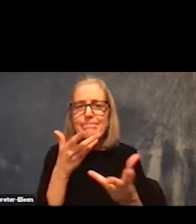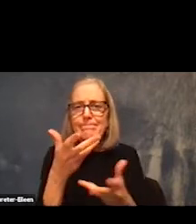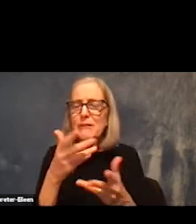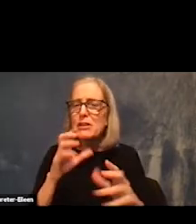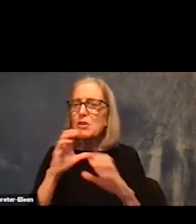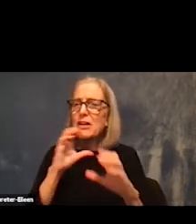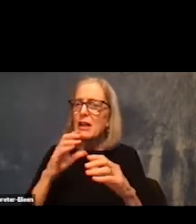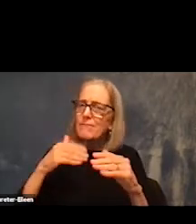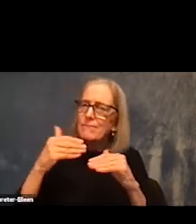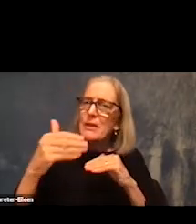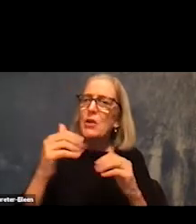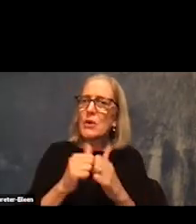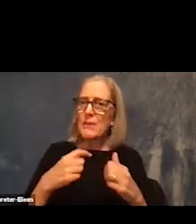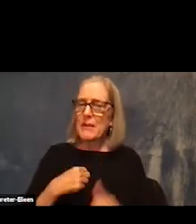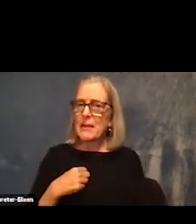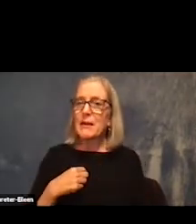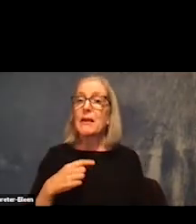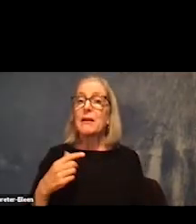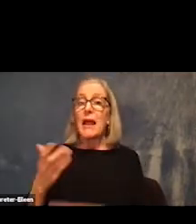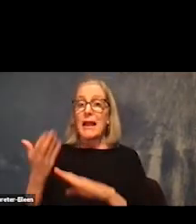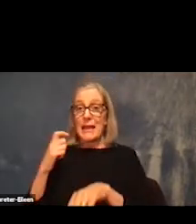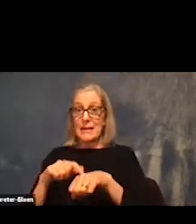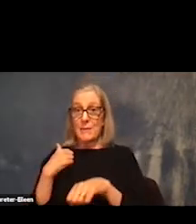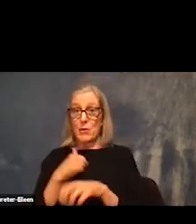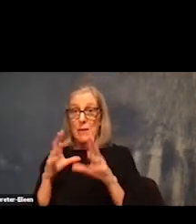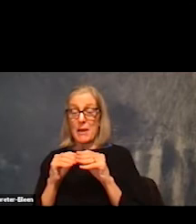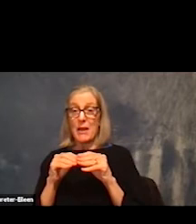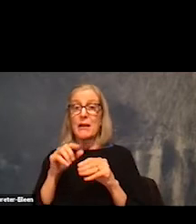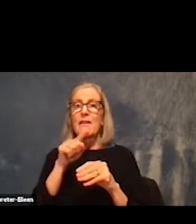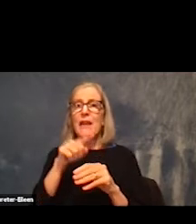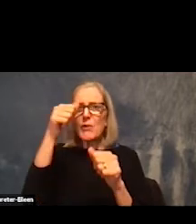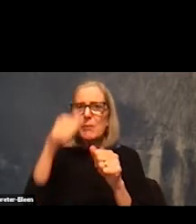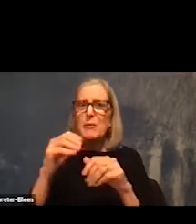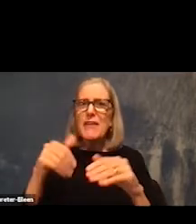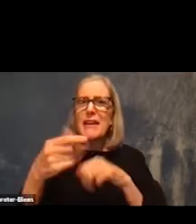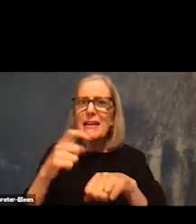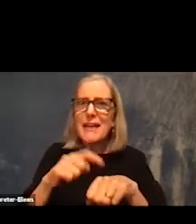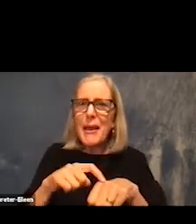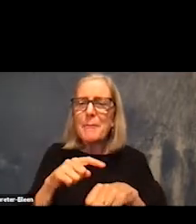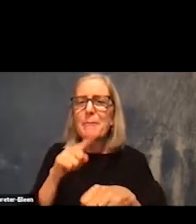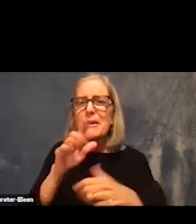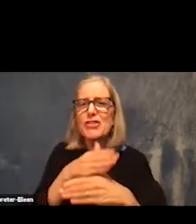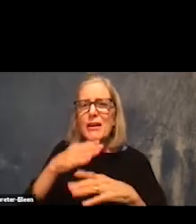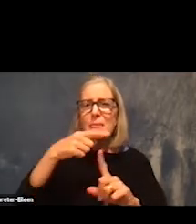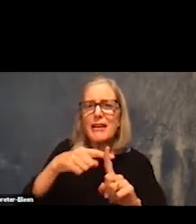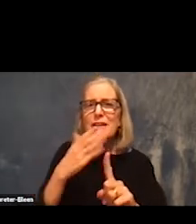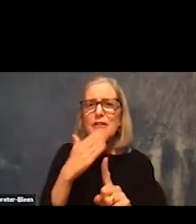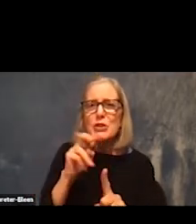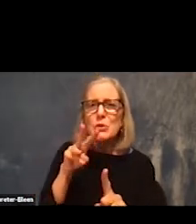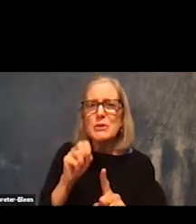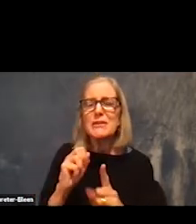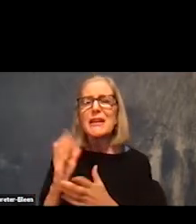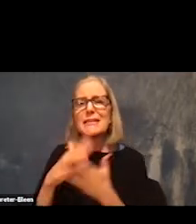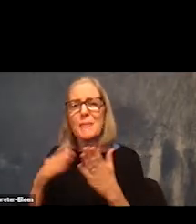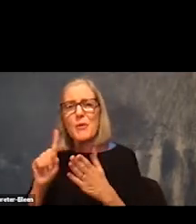They remembered what we talked about the last time. They shared good news and bad. They asked my perspectives and we planned together.